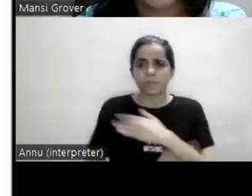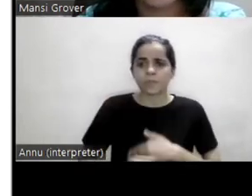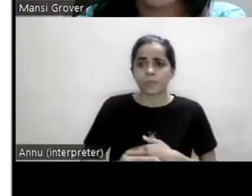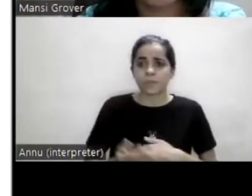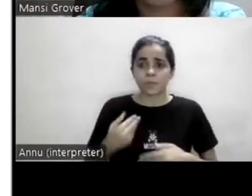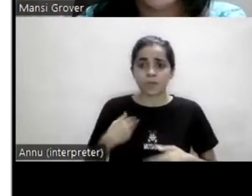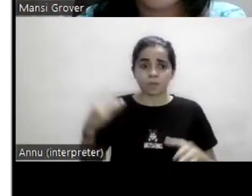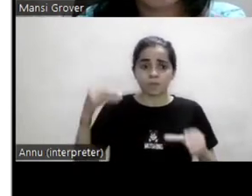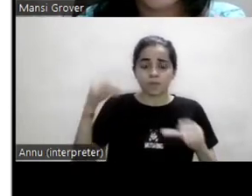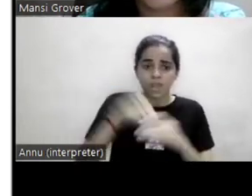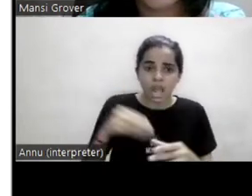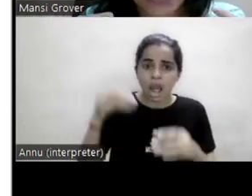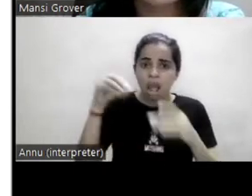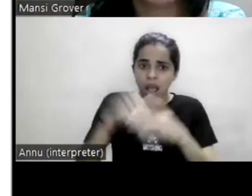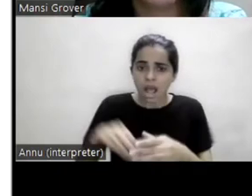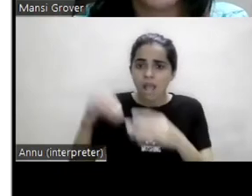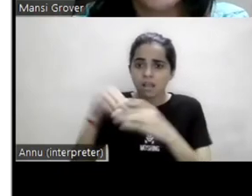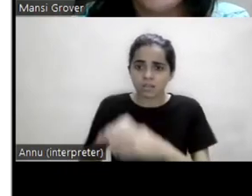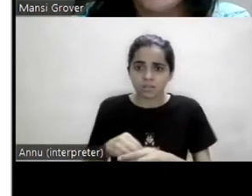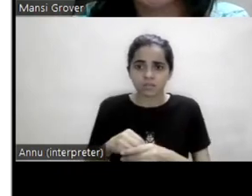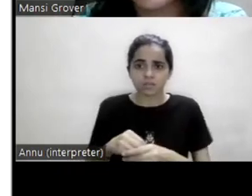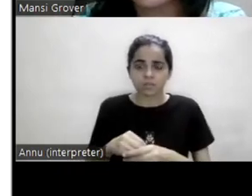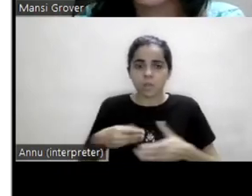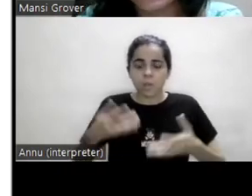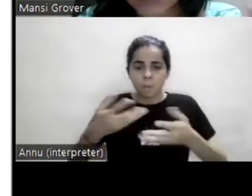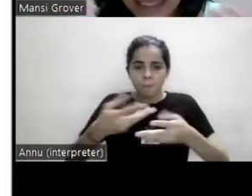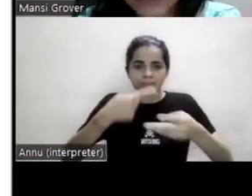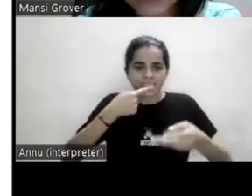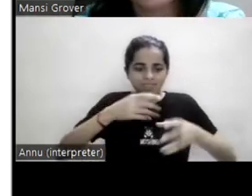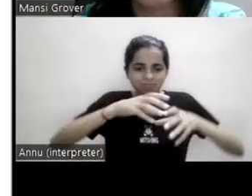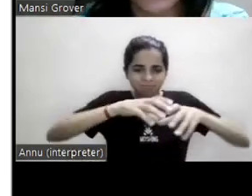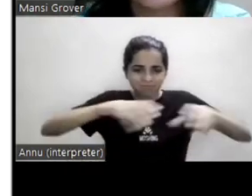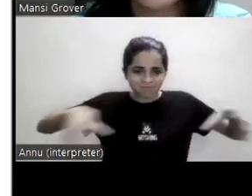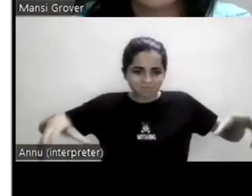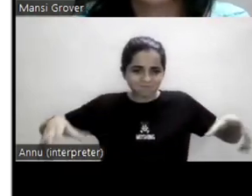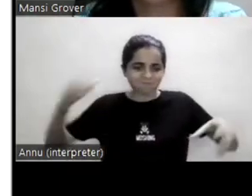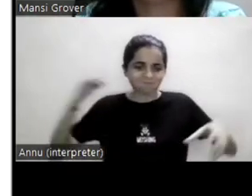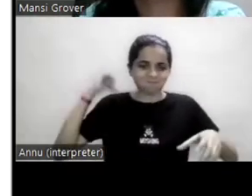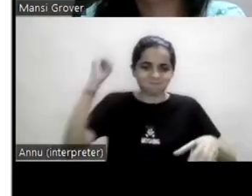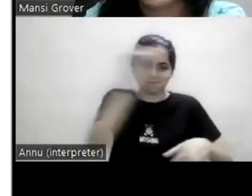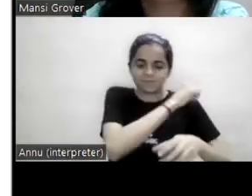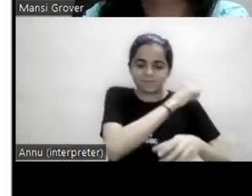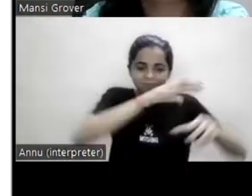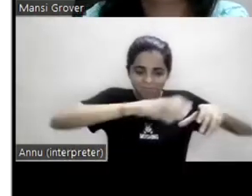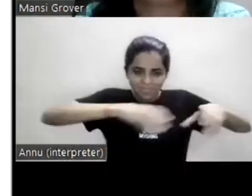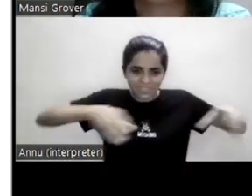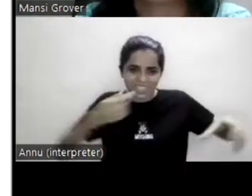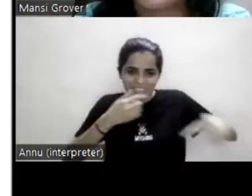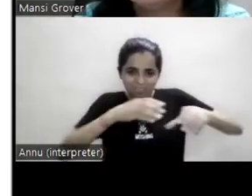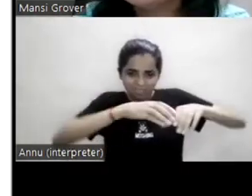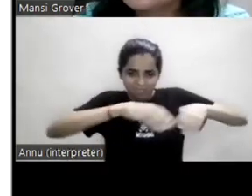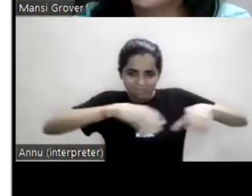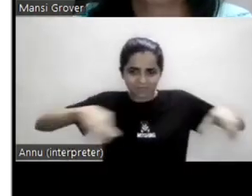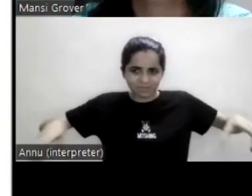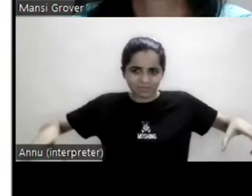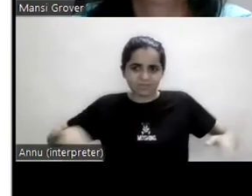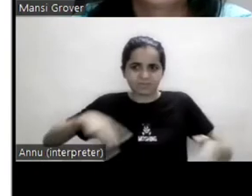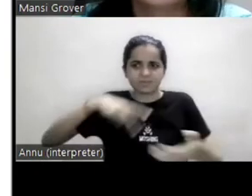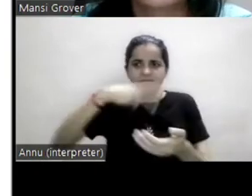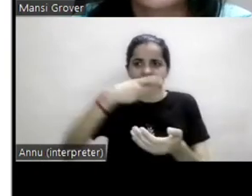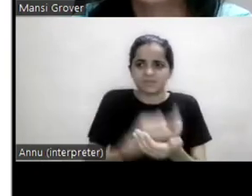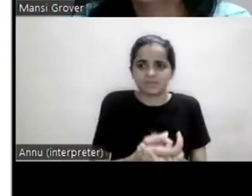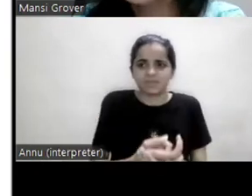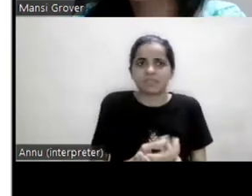into a bathtub. And basically in that bathtub, she cuts herself and she commits